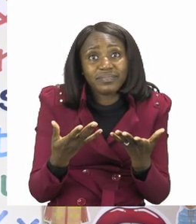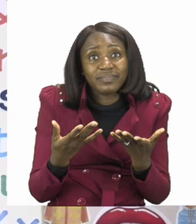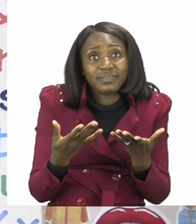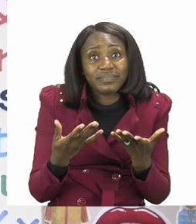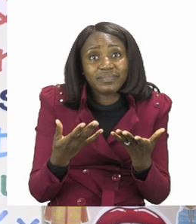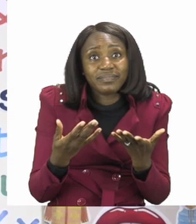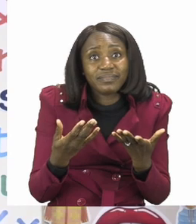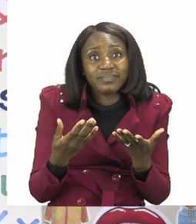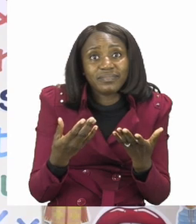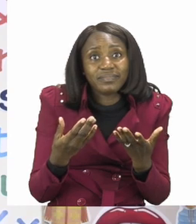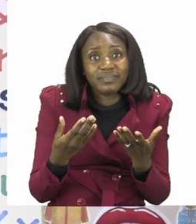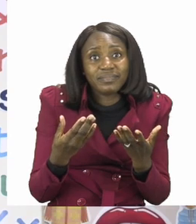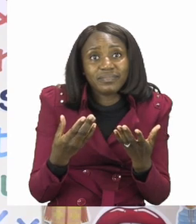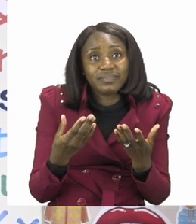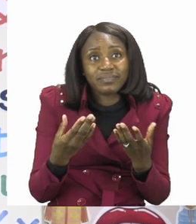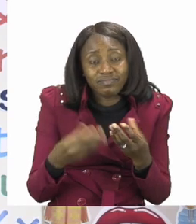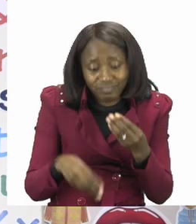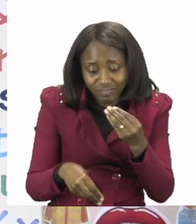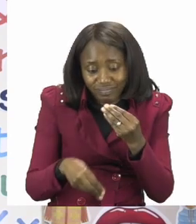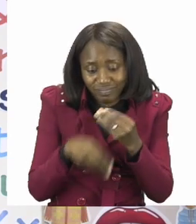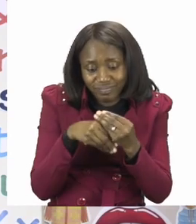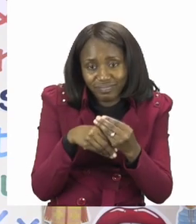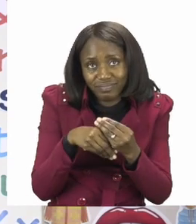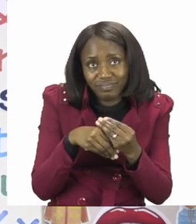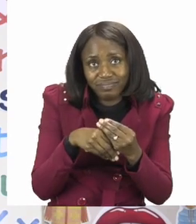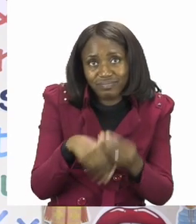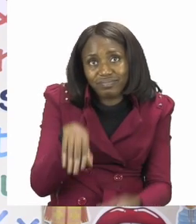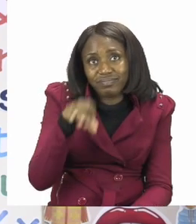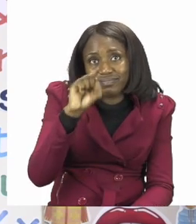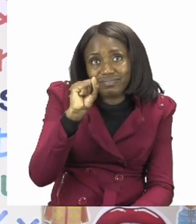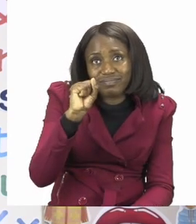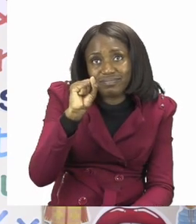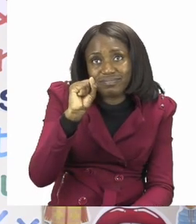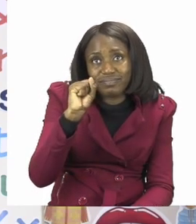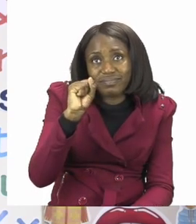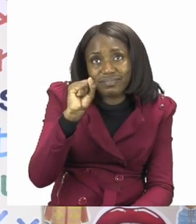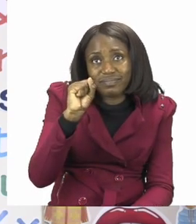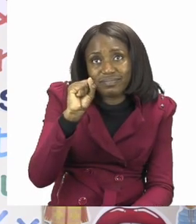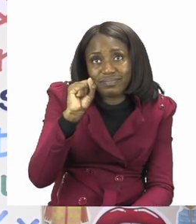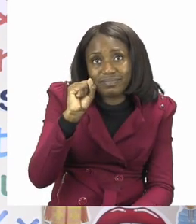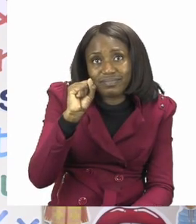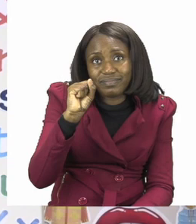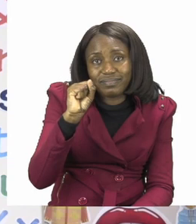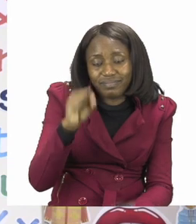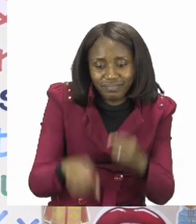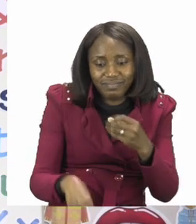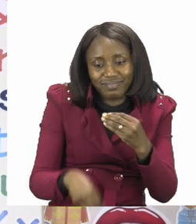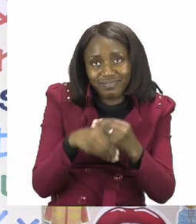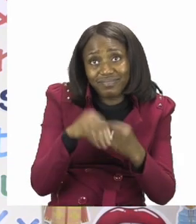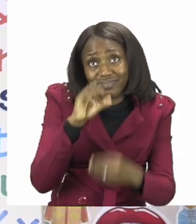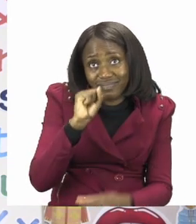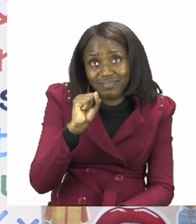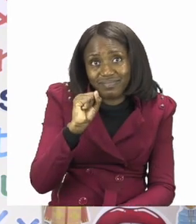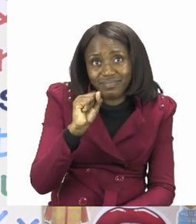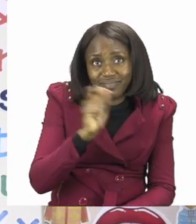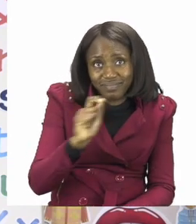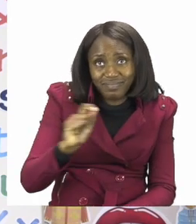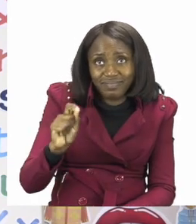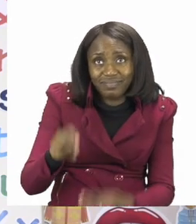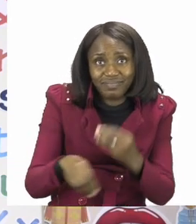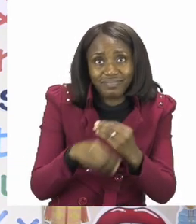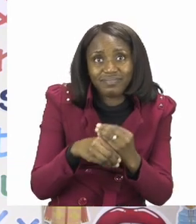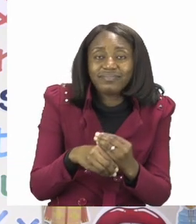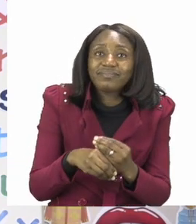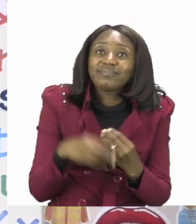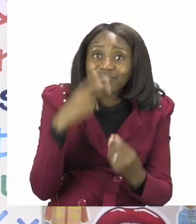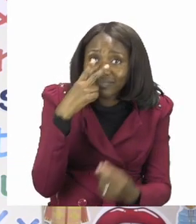coins we see here, we have to add an S, a S. So this is what we have